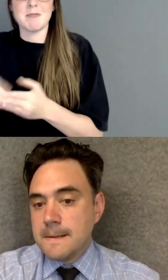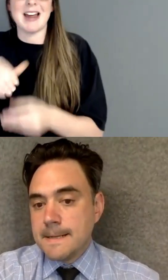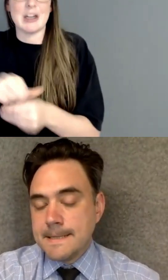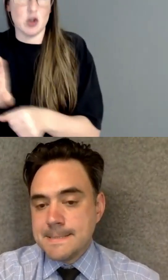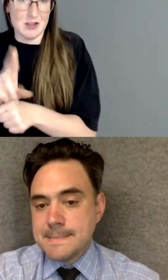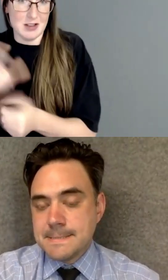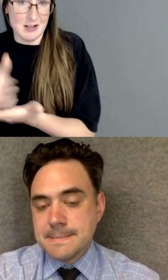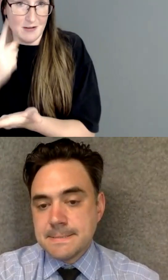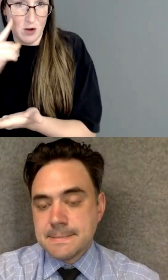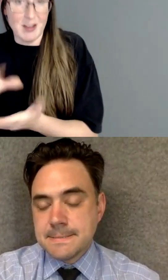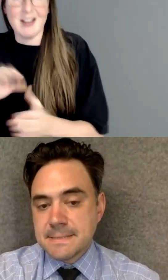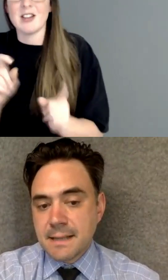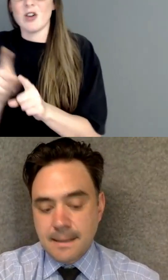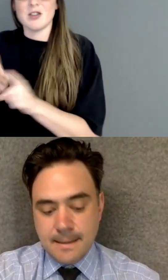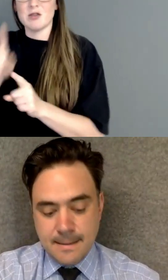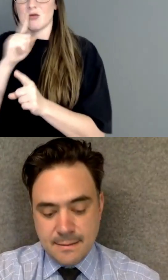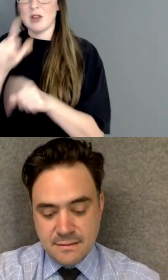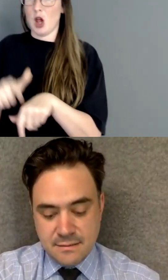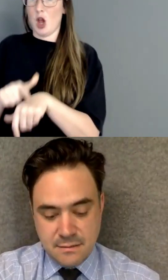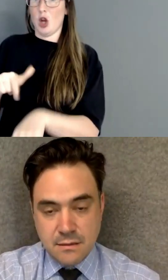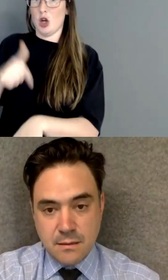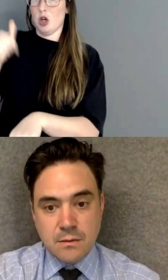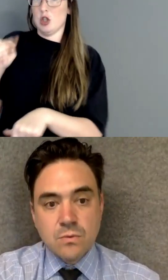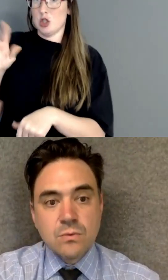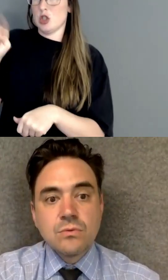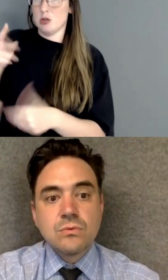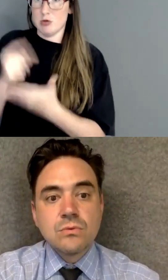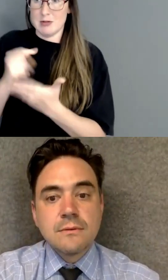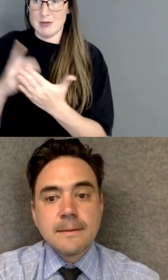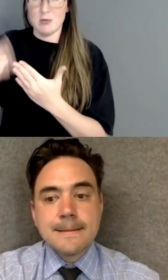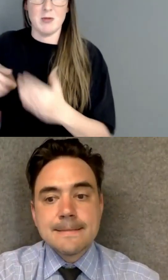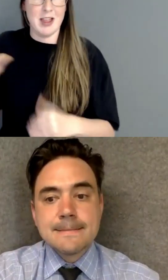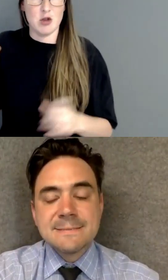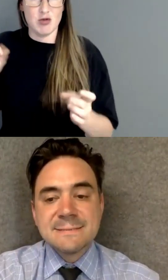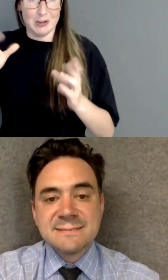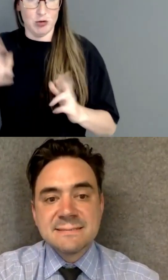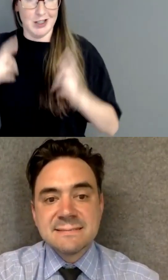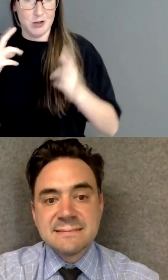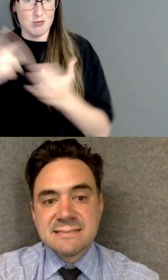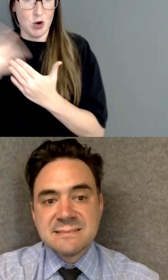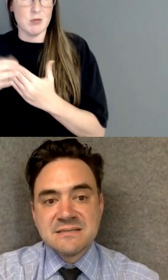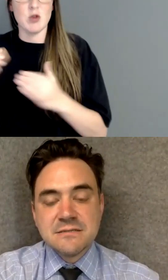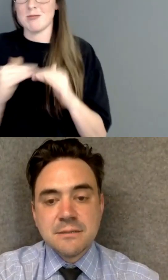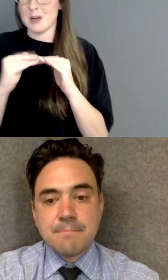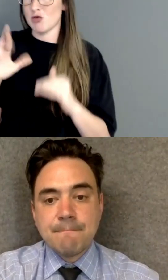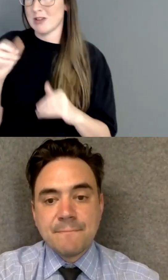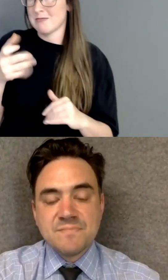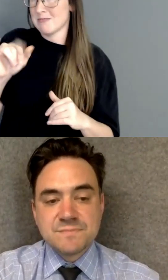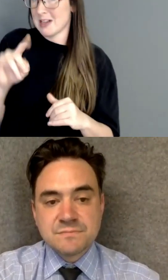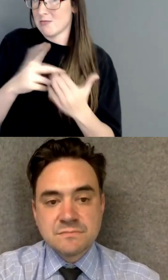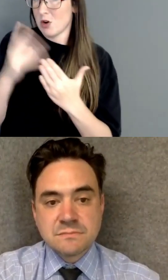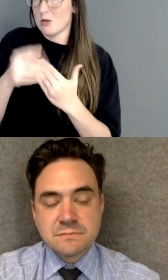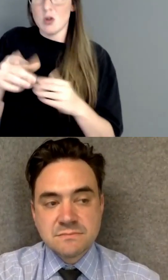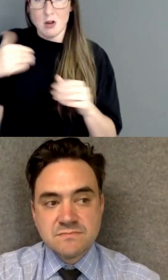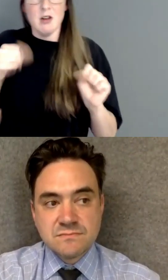that. And in a longer term treatment program, such as a crisis residential program or a peer respite program, you have